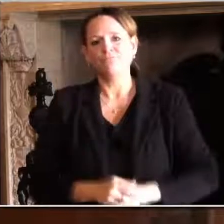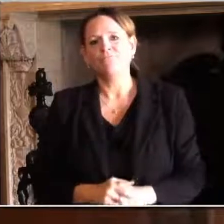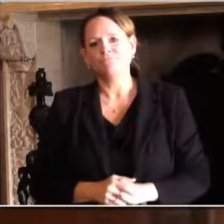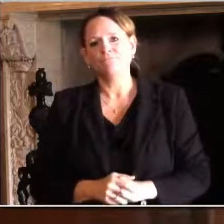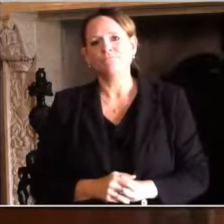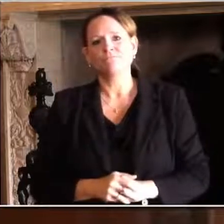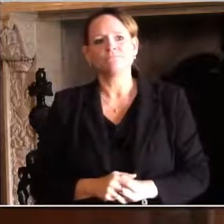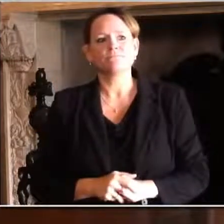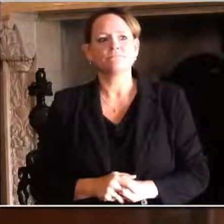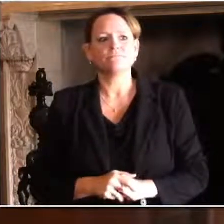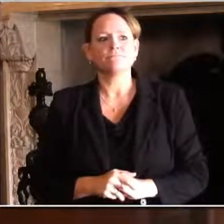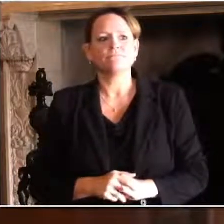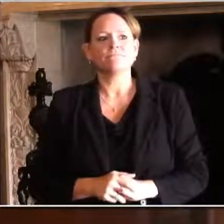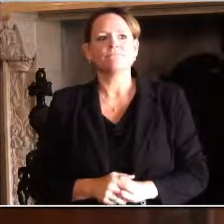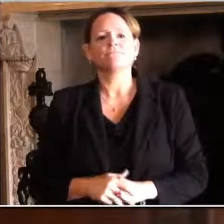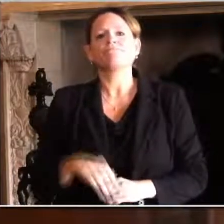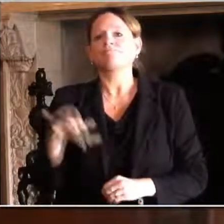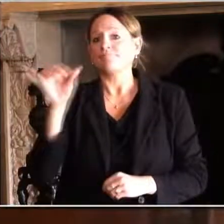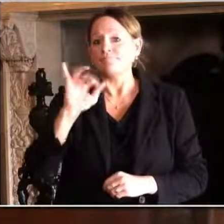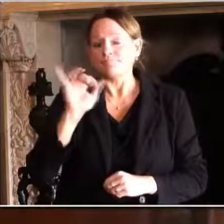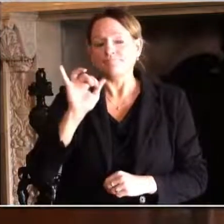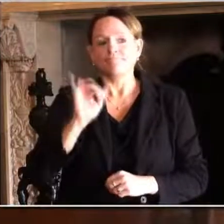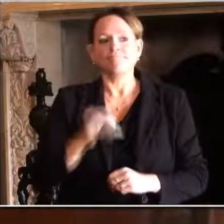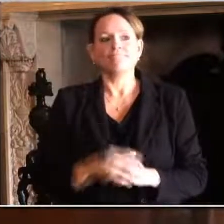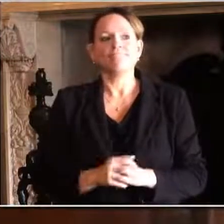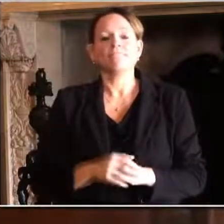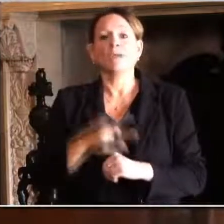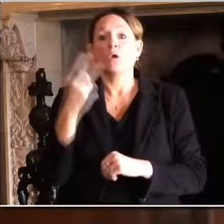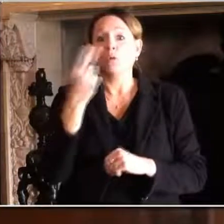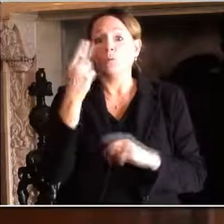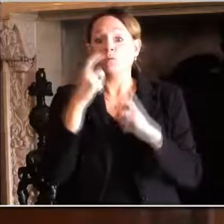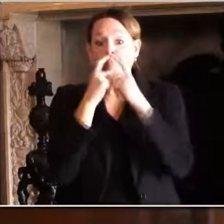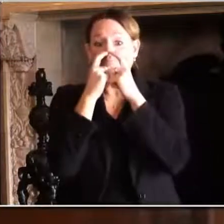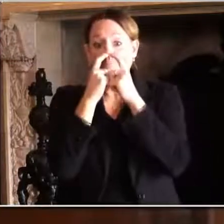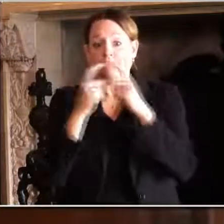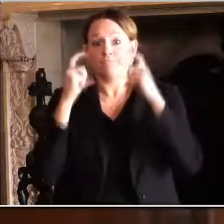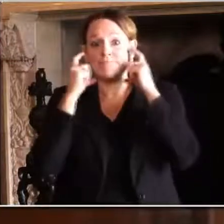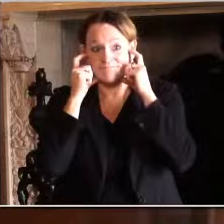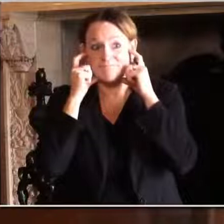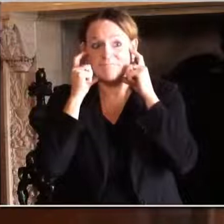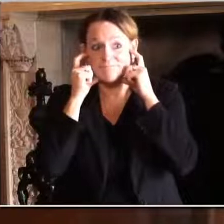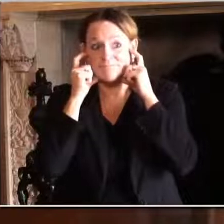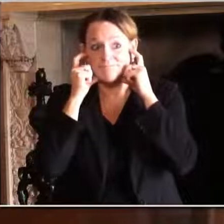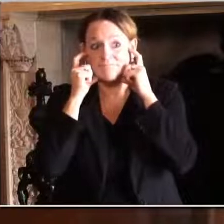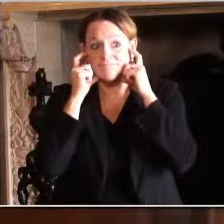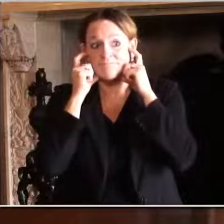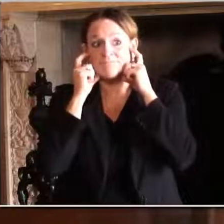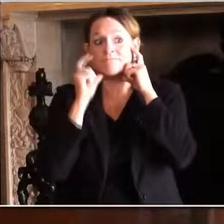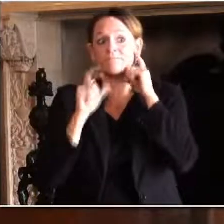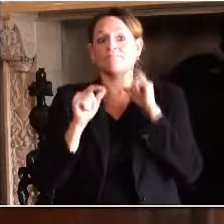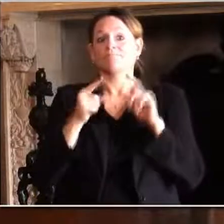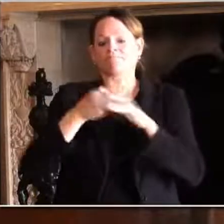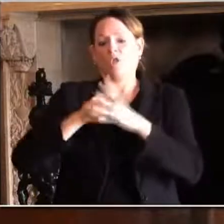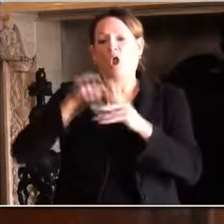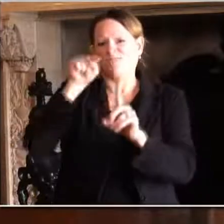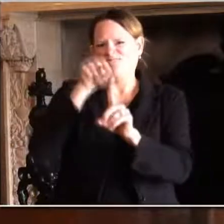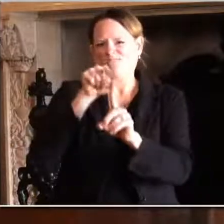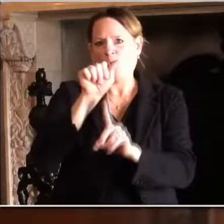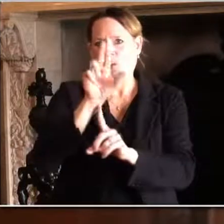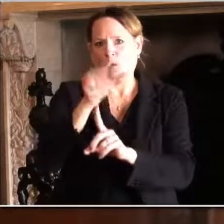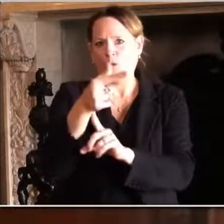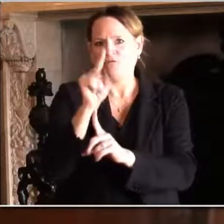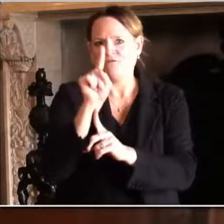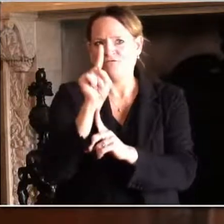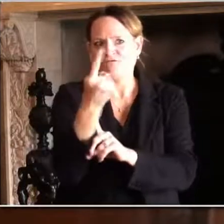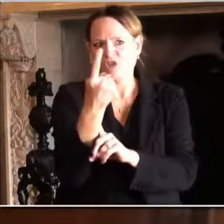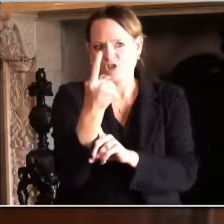I also announced a new face covering order that will go into effect on August 1st at 12:01 a.m. Give folks